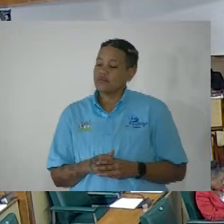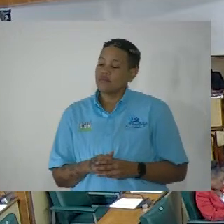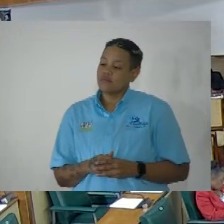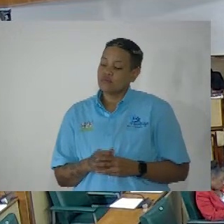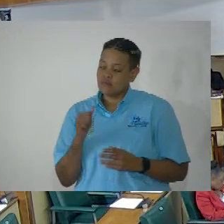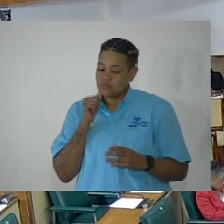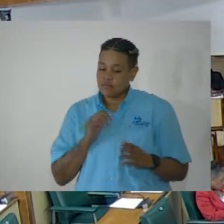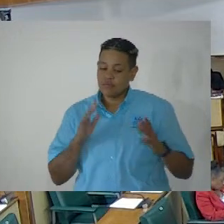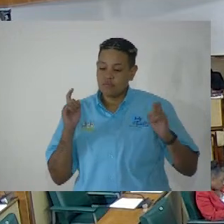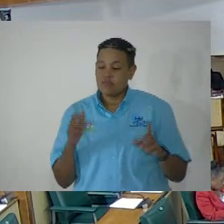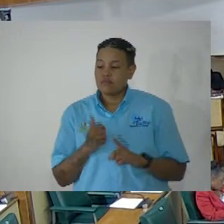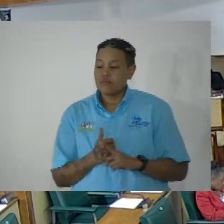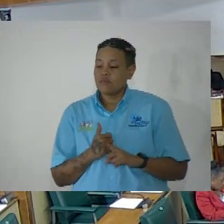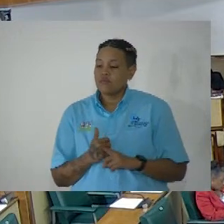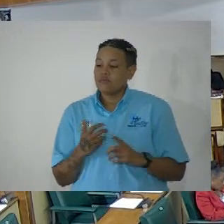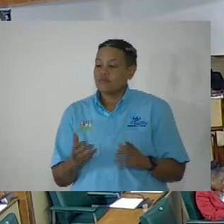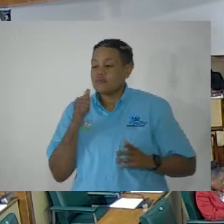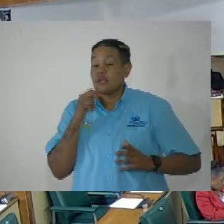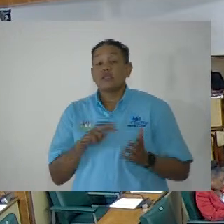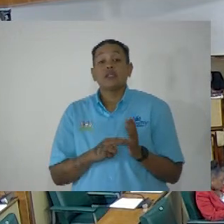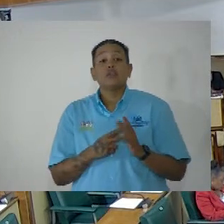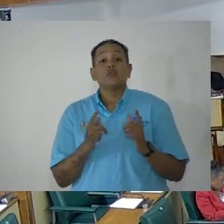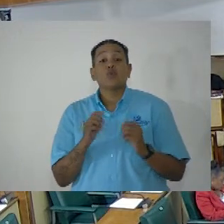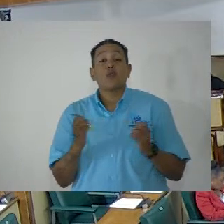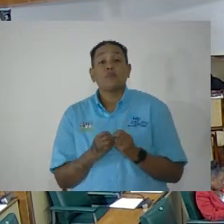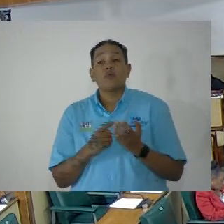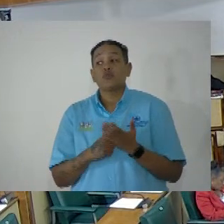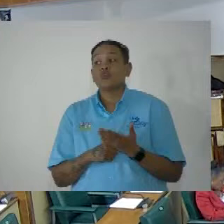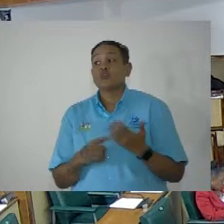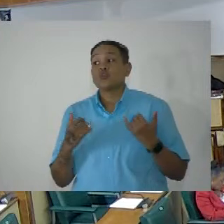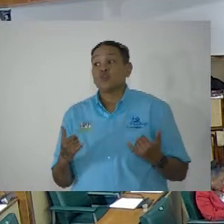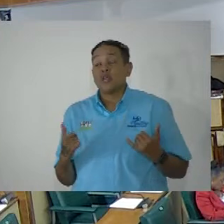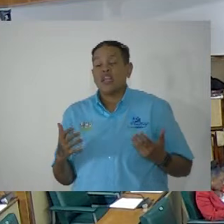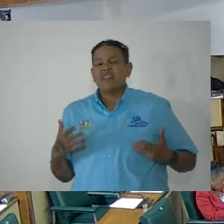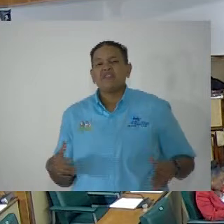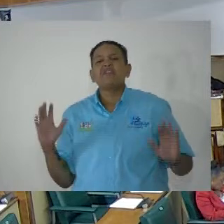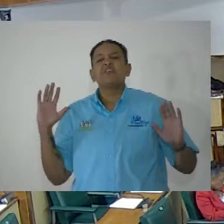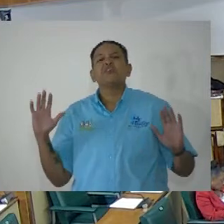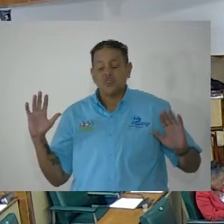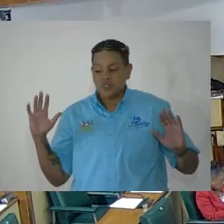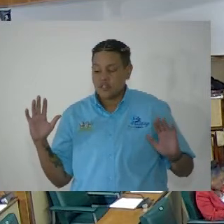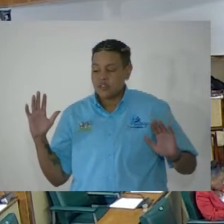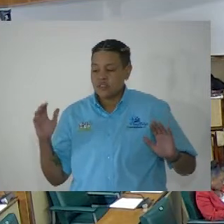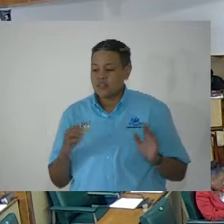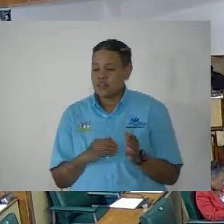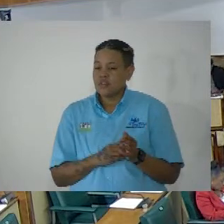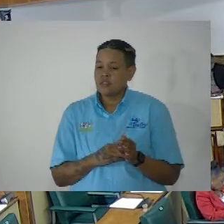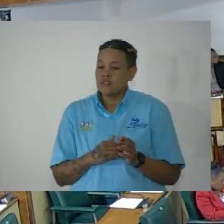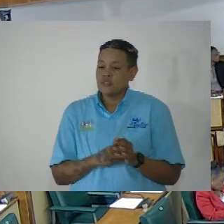Madam Speaker, it's not intended to do any further business for the day.